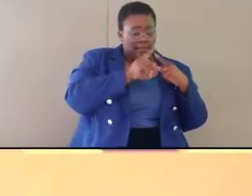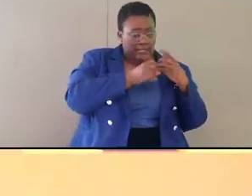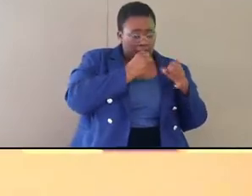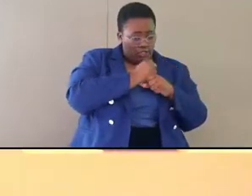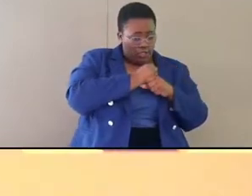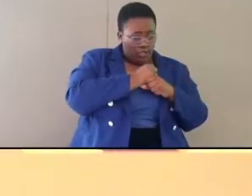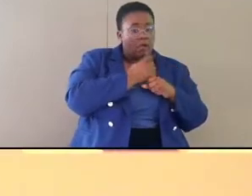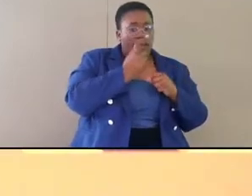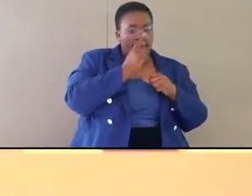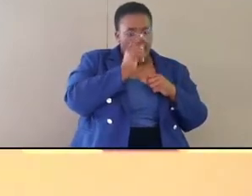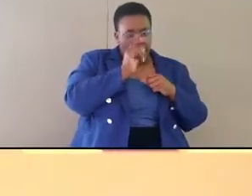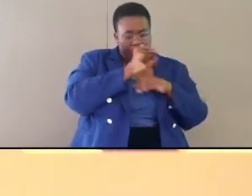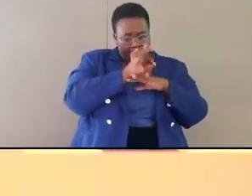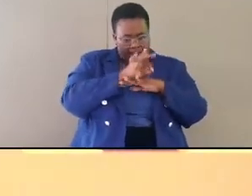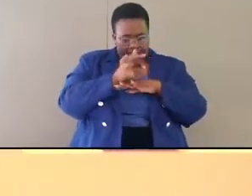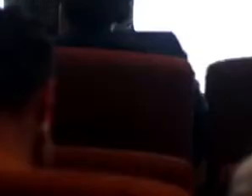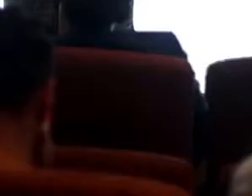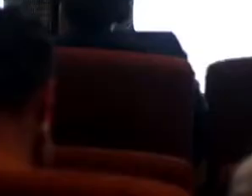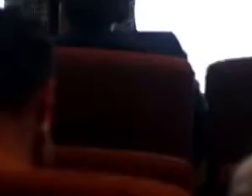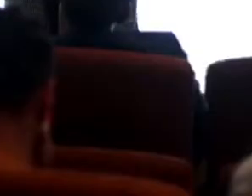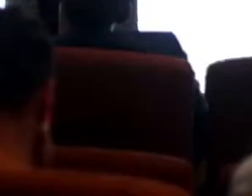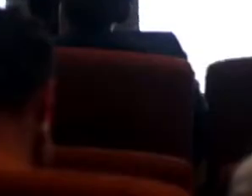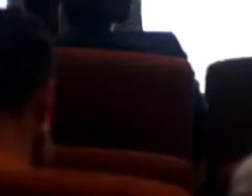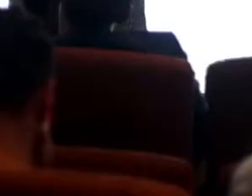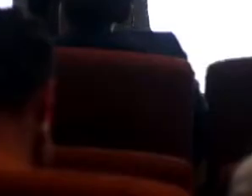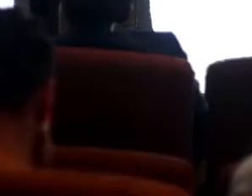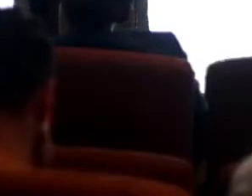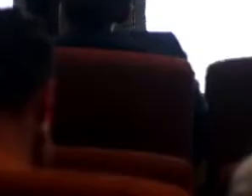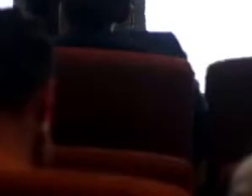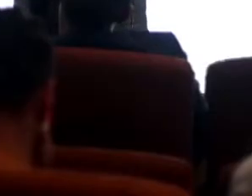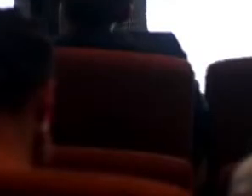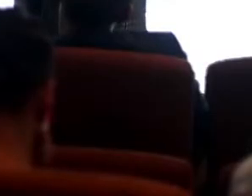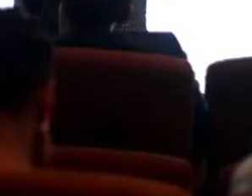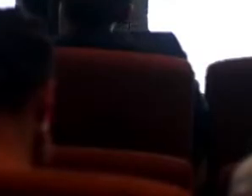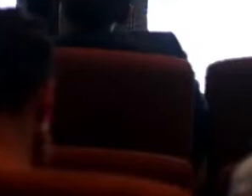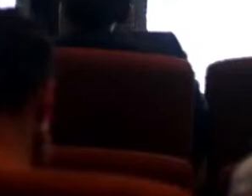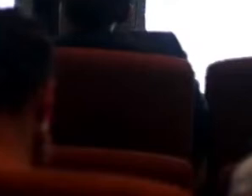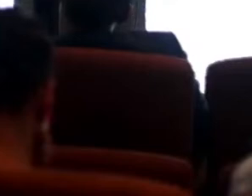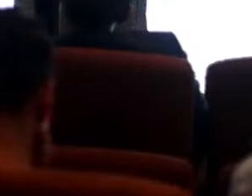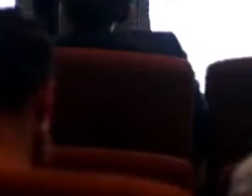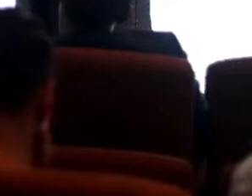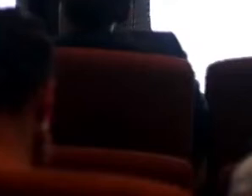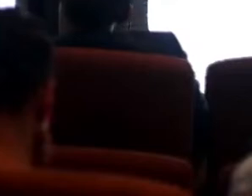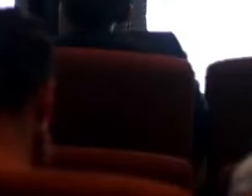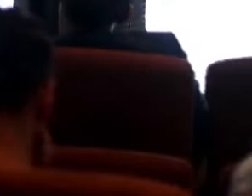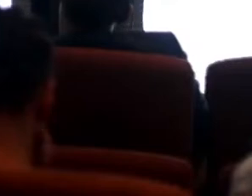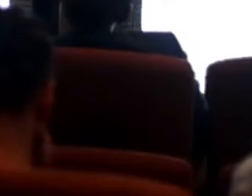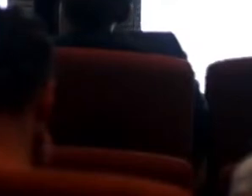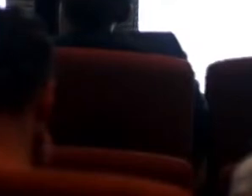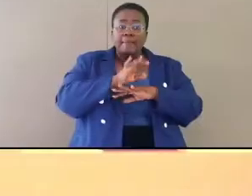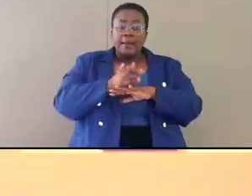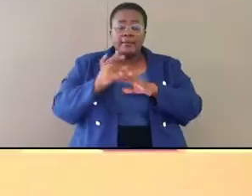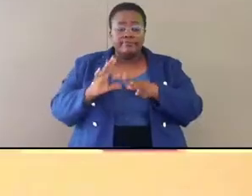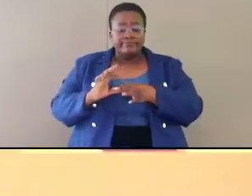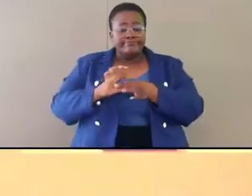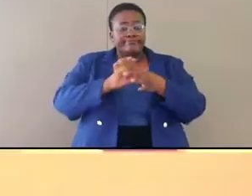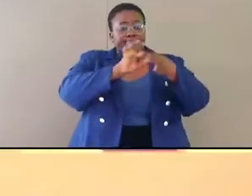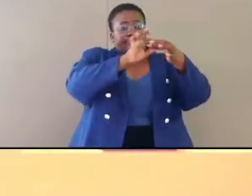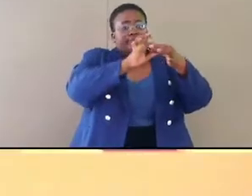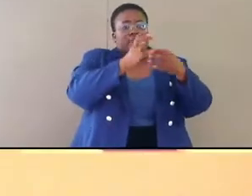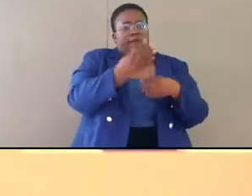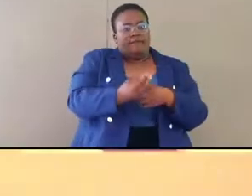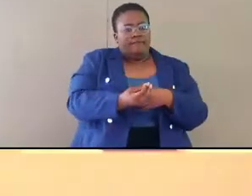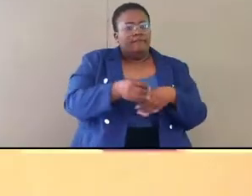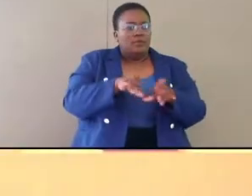everybody has got an annual plan how do we make sure that those annual plans are interrelated interconnecting and then